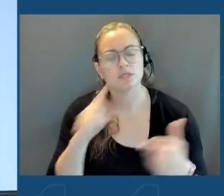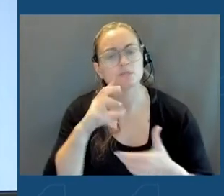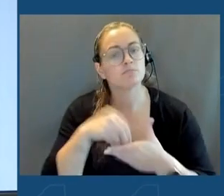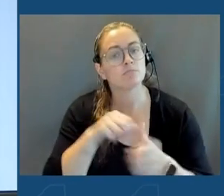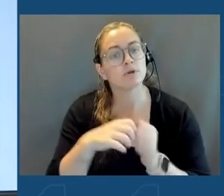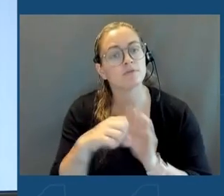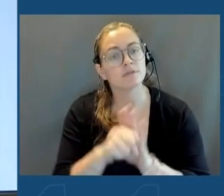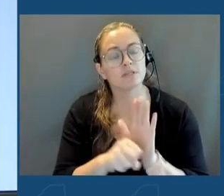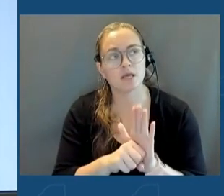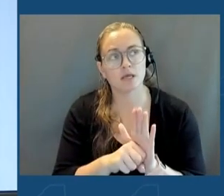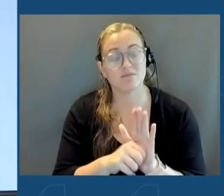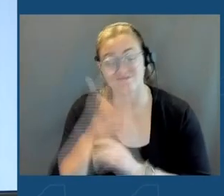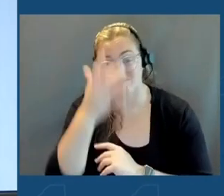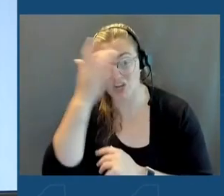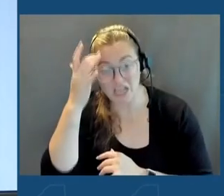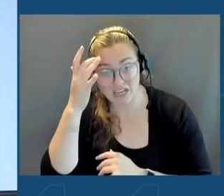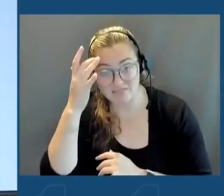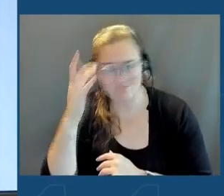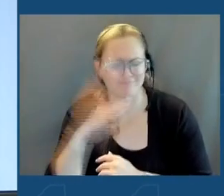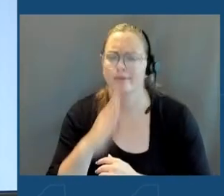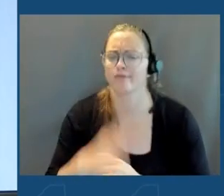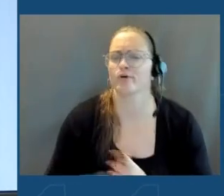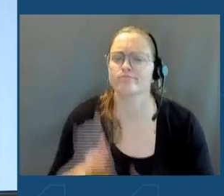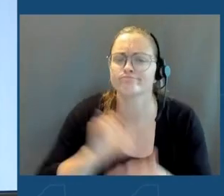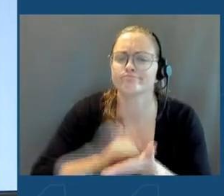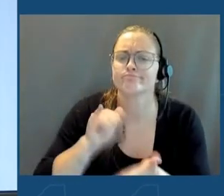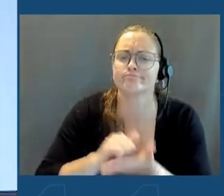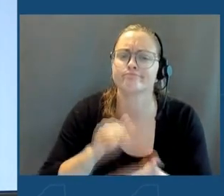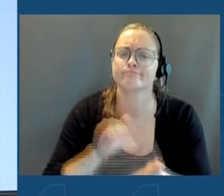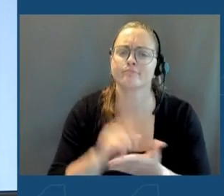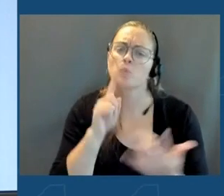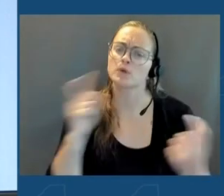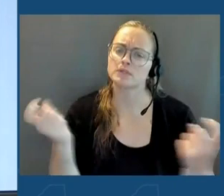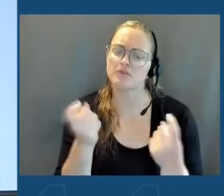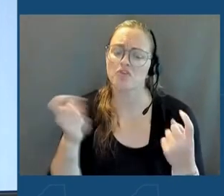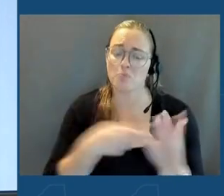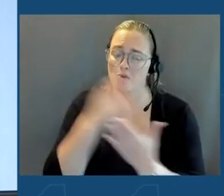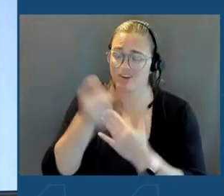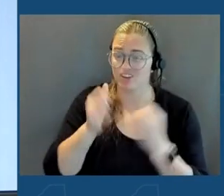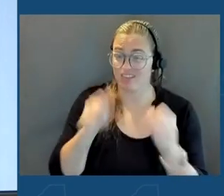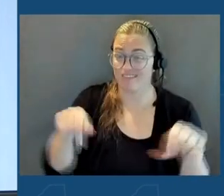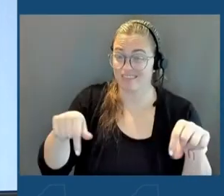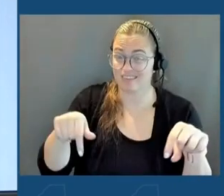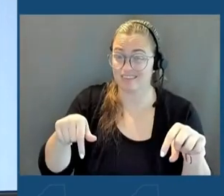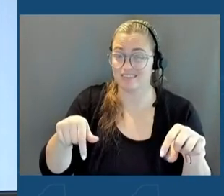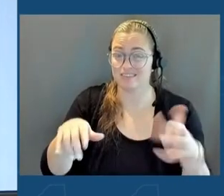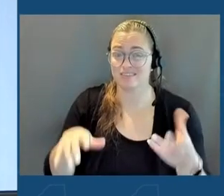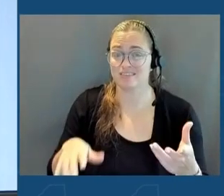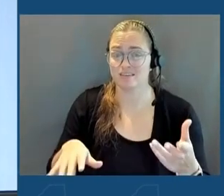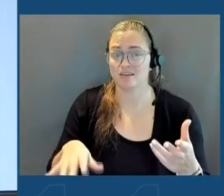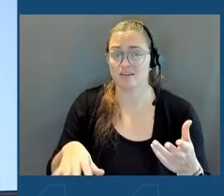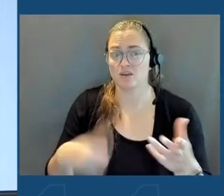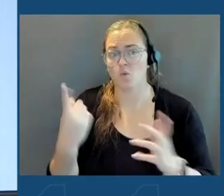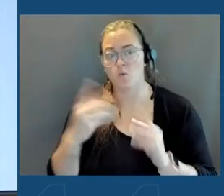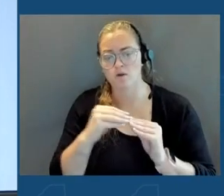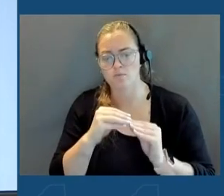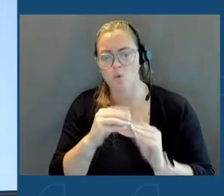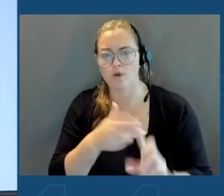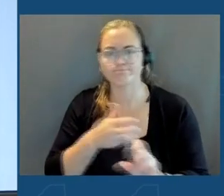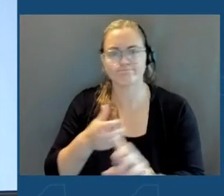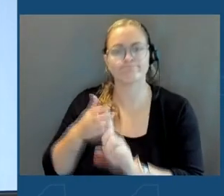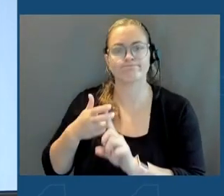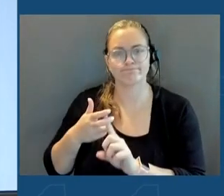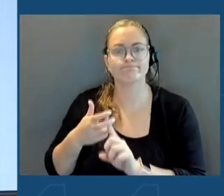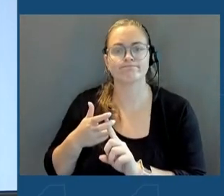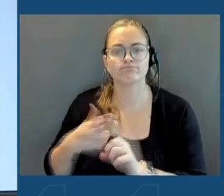never forget. I'm going to continue to celebrate. And I think with projects like these, we have one more attraction to bring even more